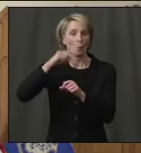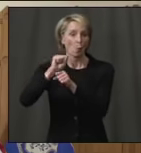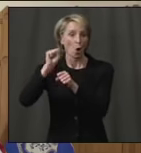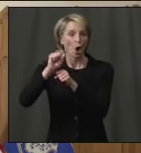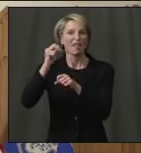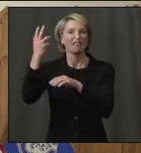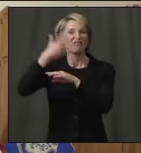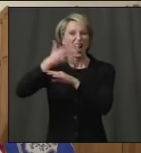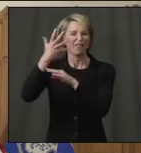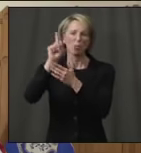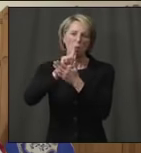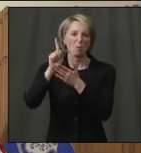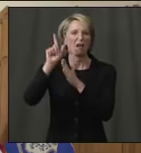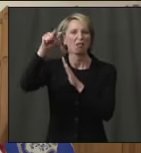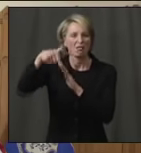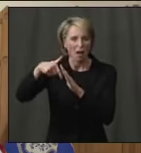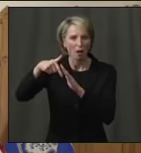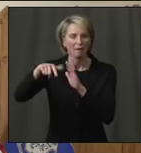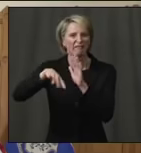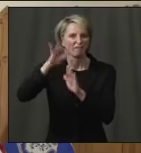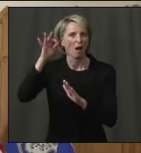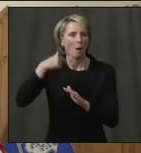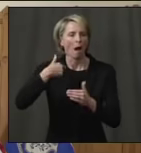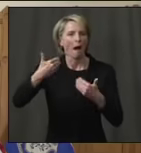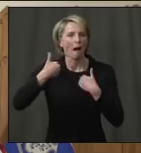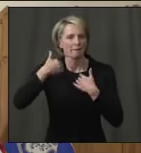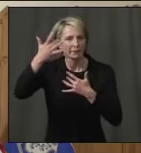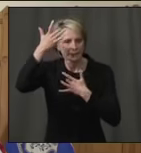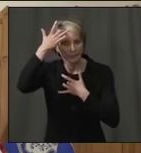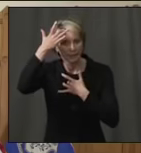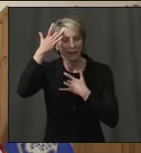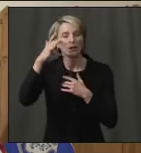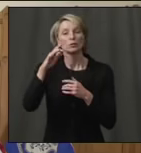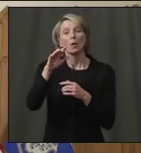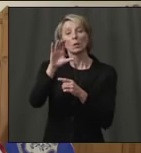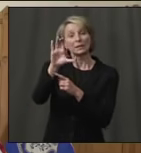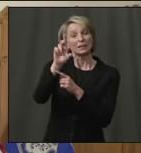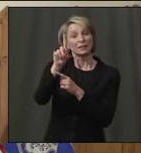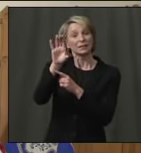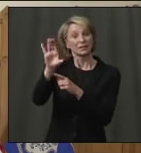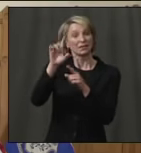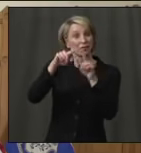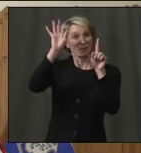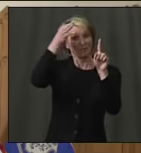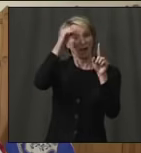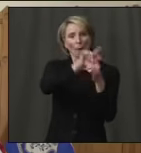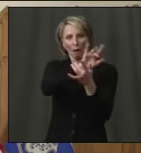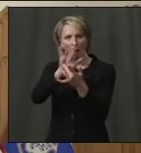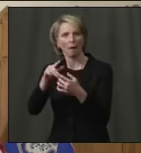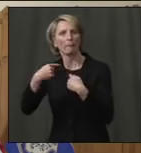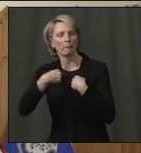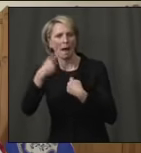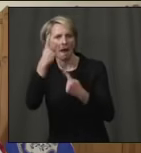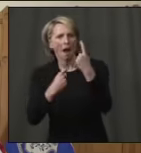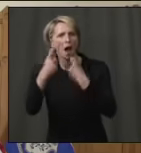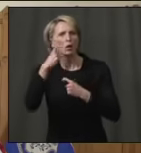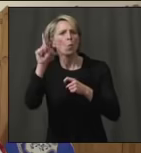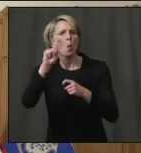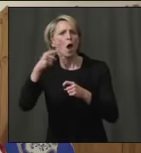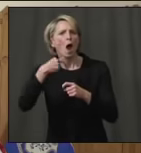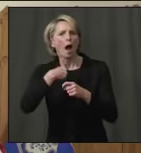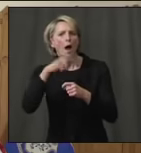we checked the timeline, et cetera. And no one else in the house that we know of has gotten it. So that was good.